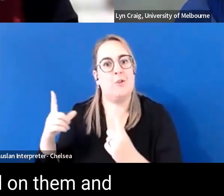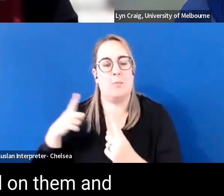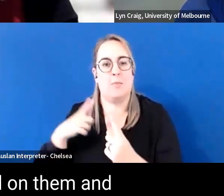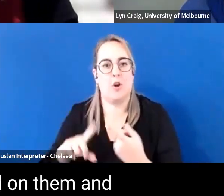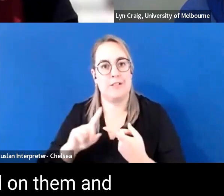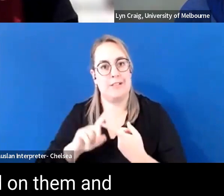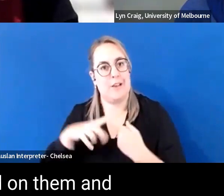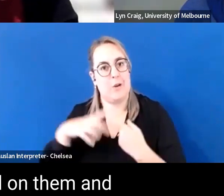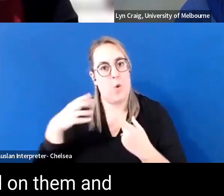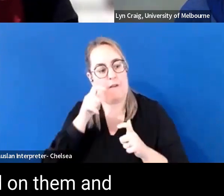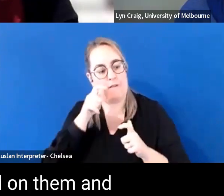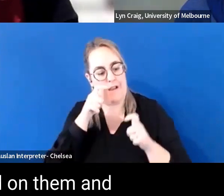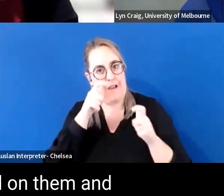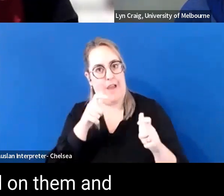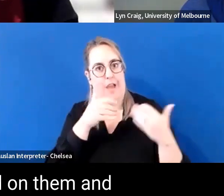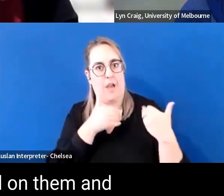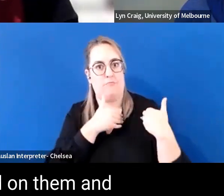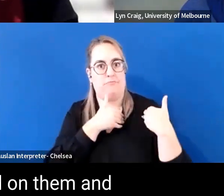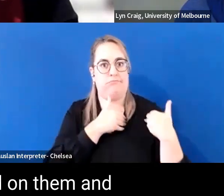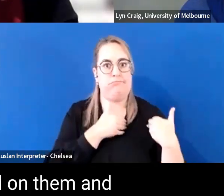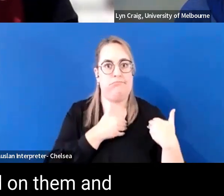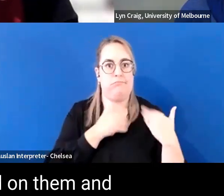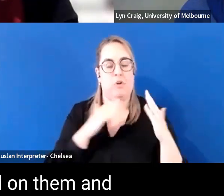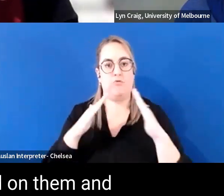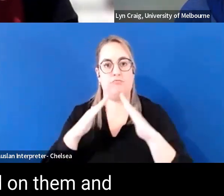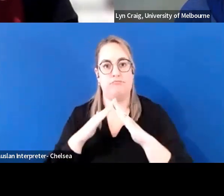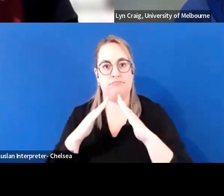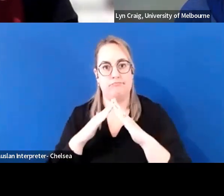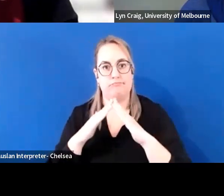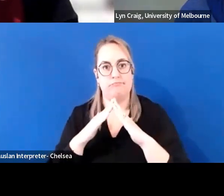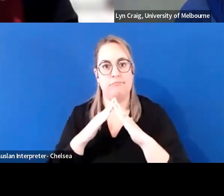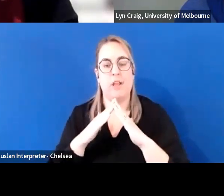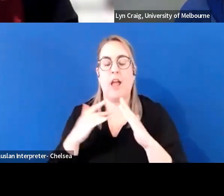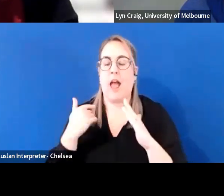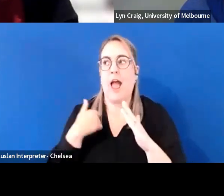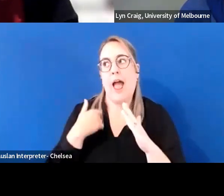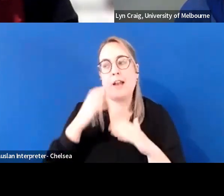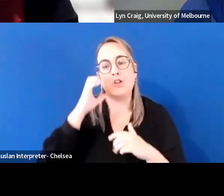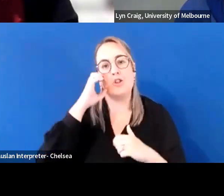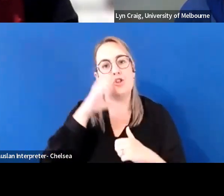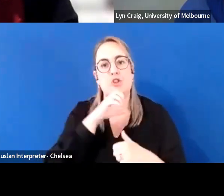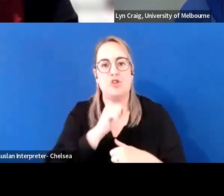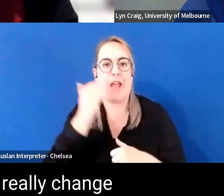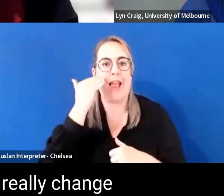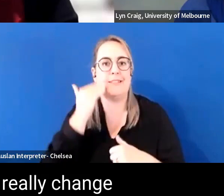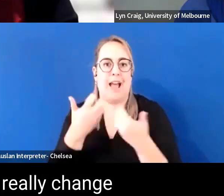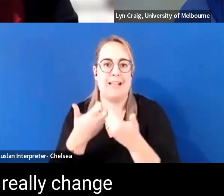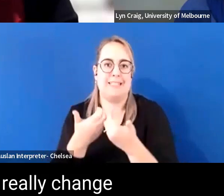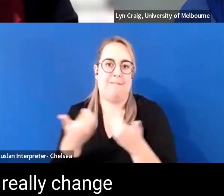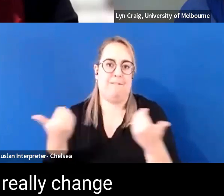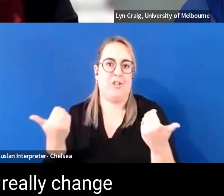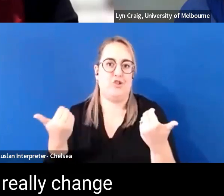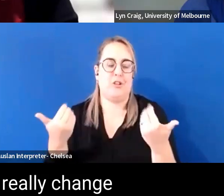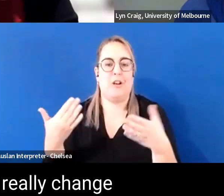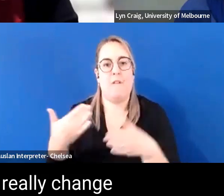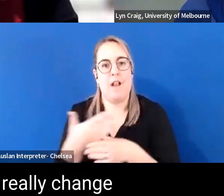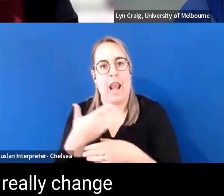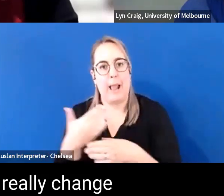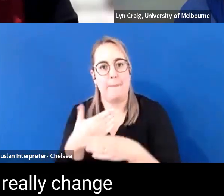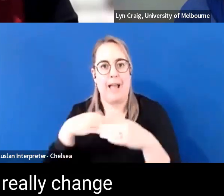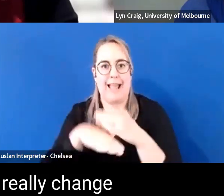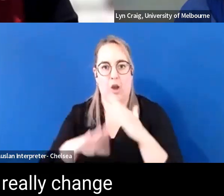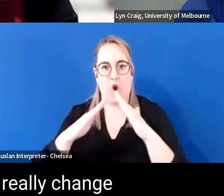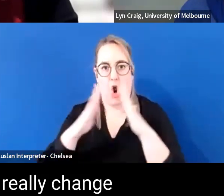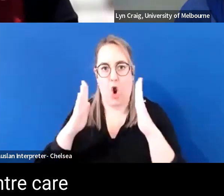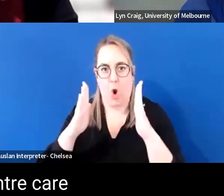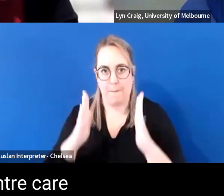responsibilities that are placed on them and the gendered division of labour. and we do need to sort of really change the